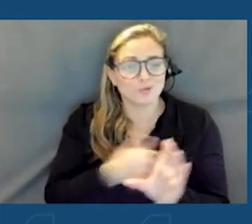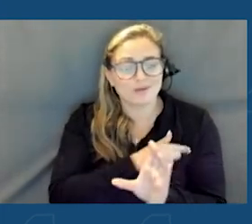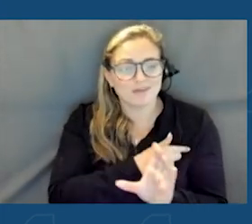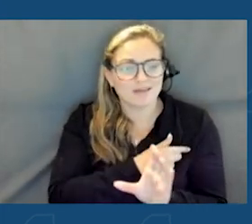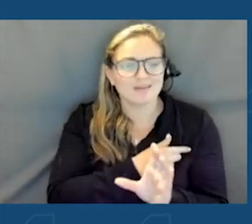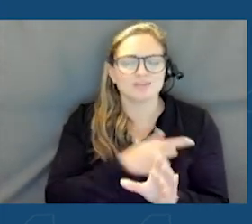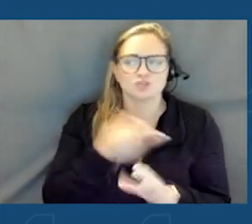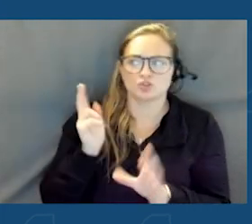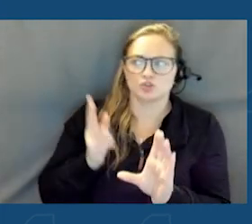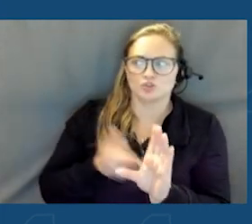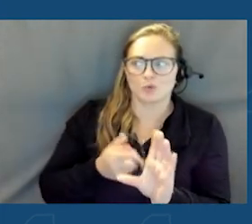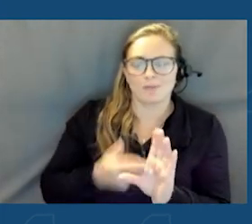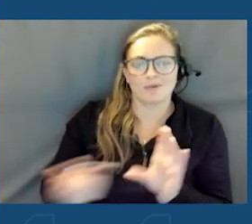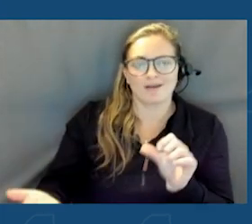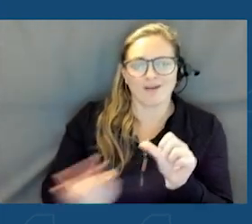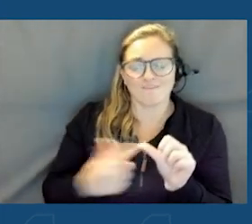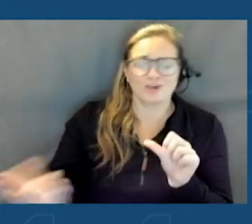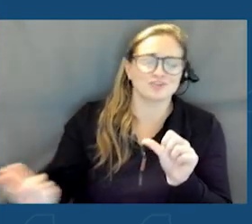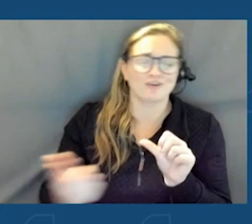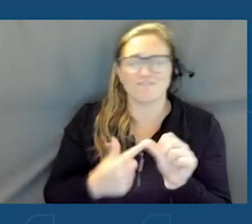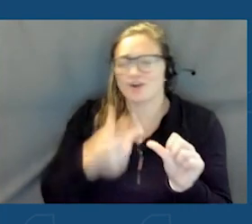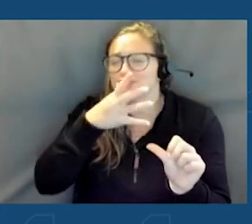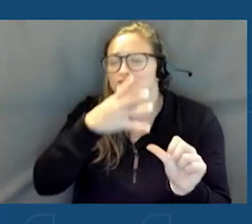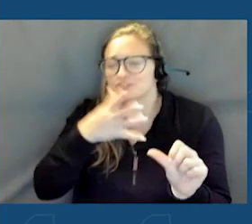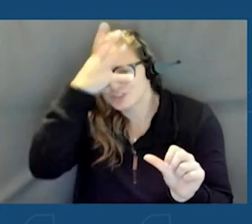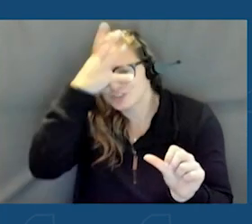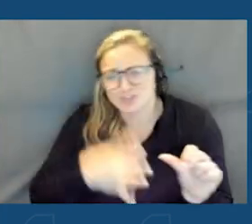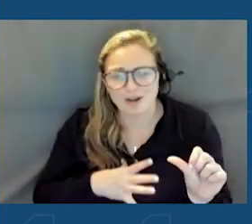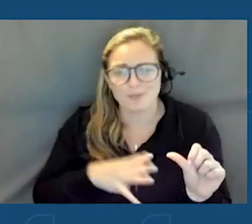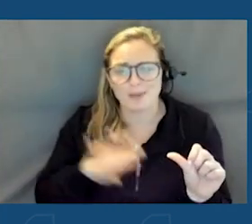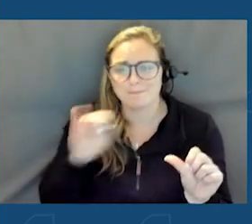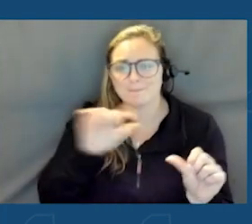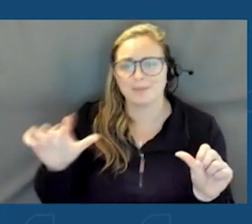York's first gentleman, my husband, Bill, who's right over there.